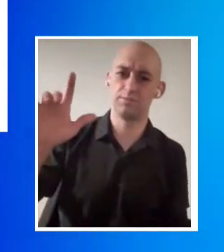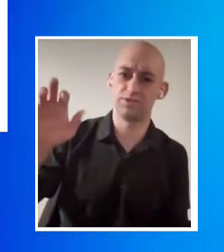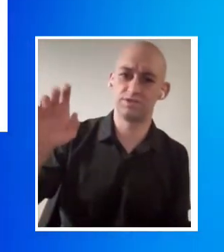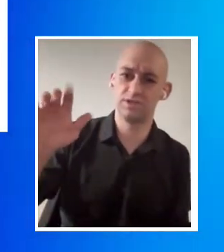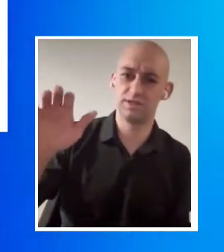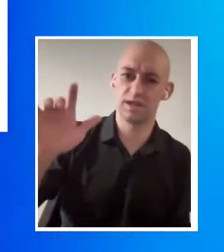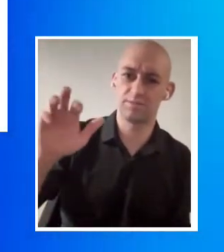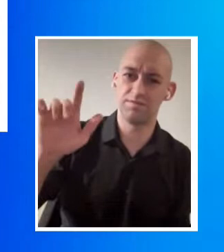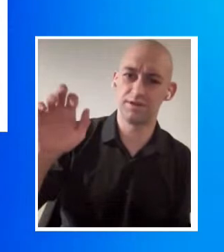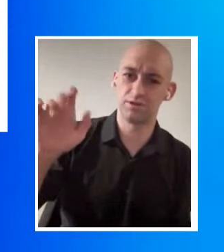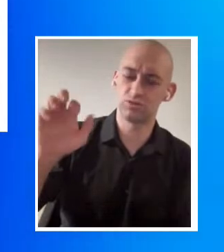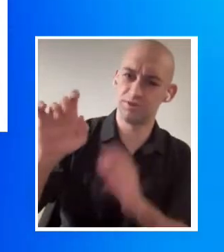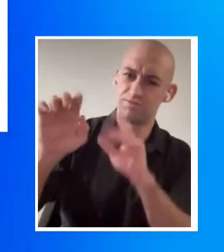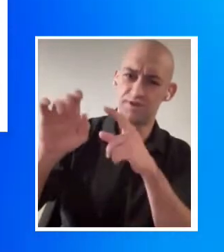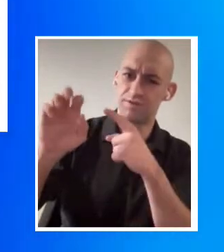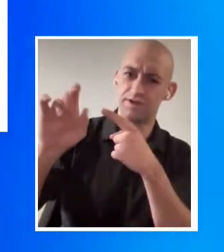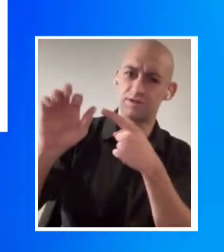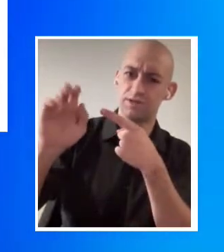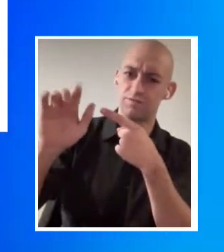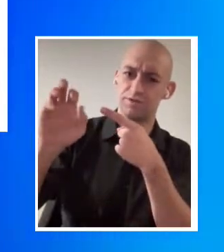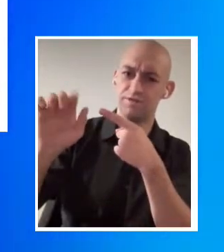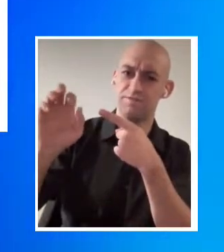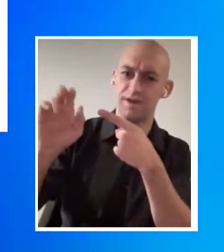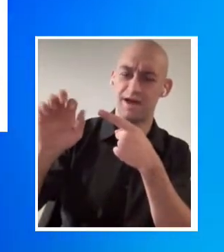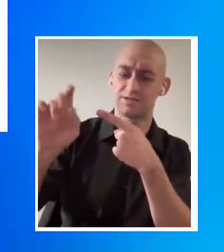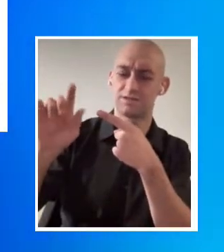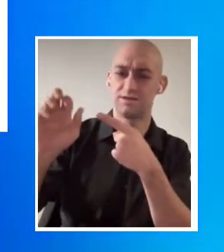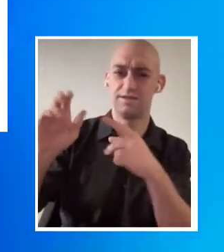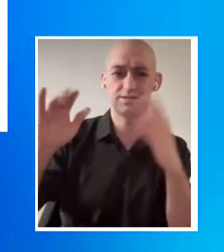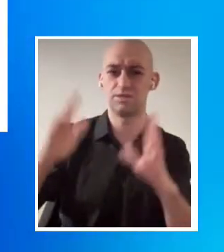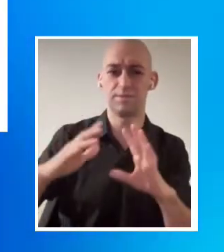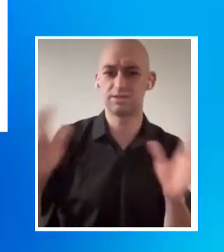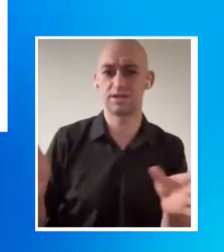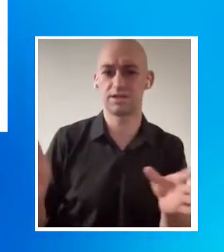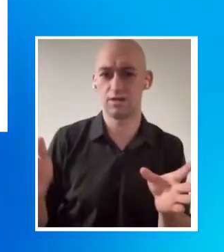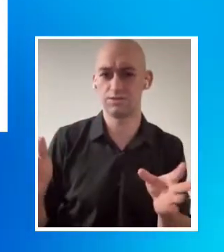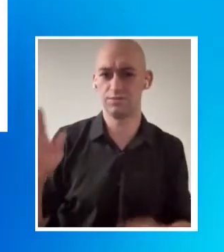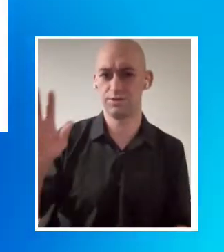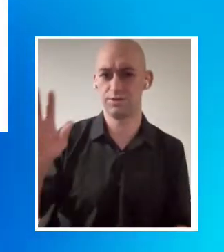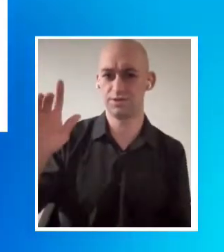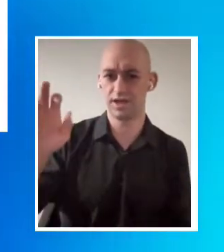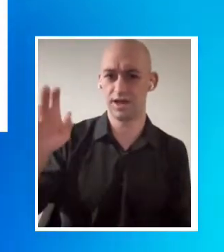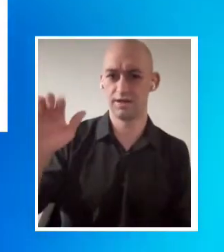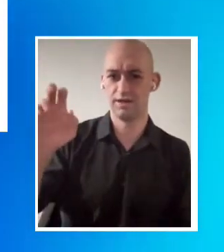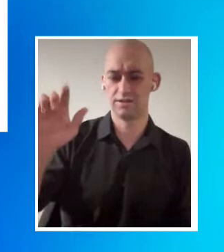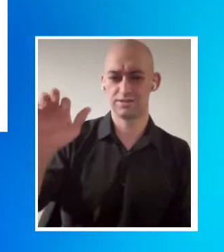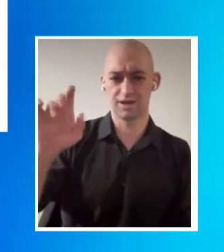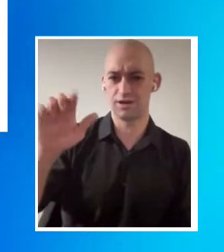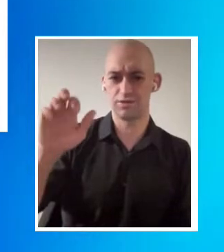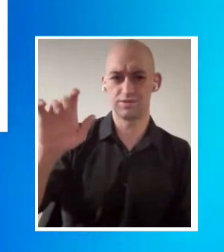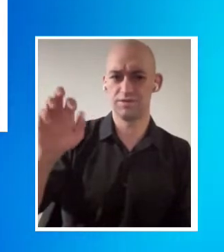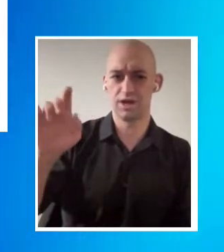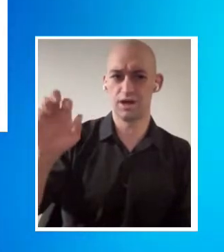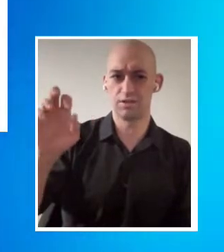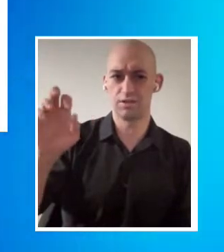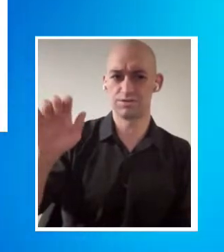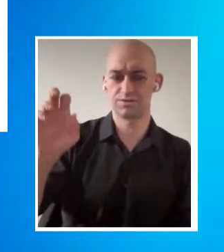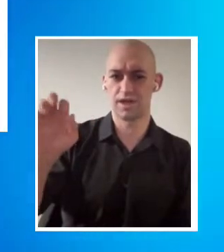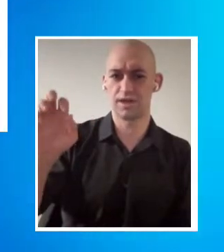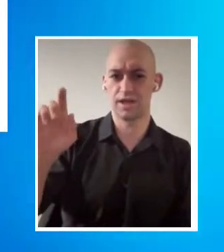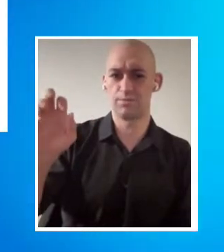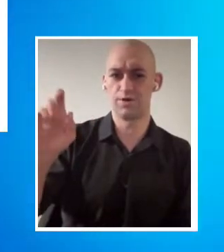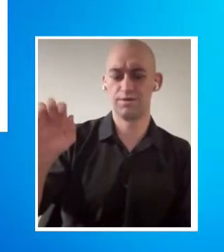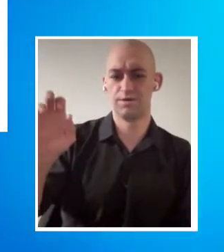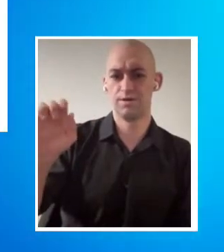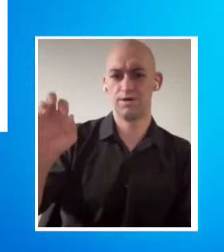you'll be able to see like my fingers will be very clear, very fast. And that's like the best technology that we could get. It's like $170